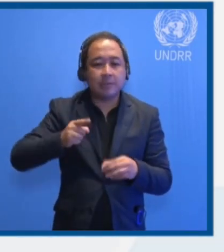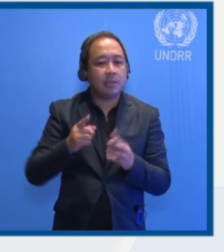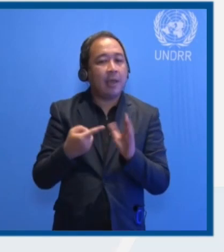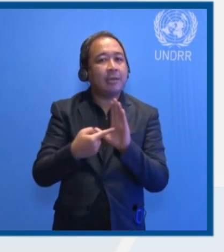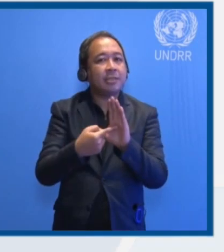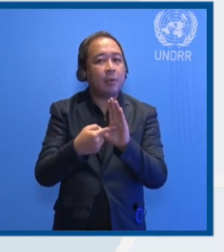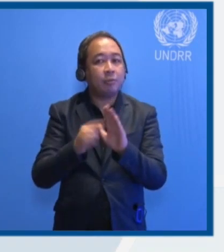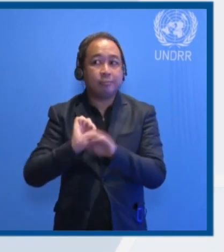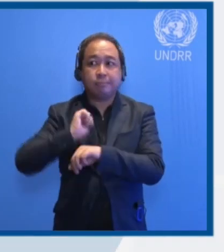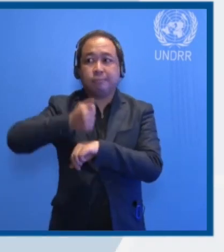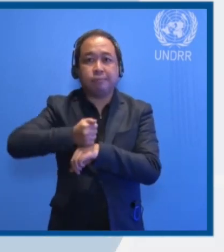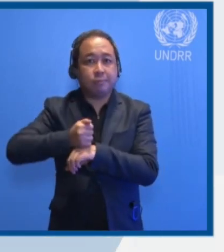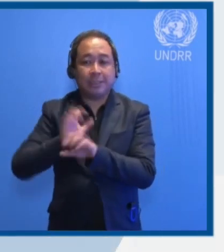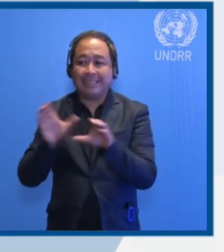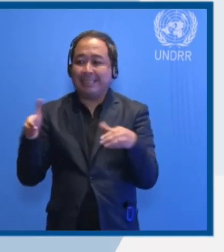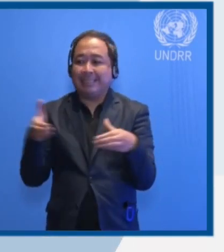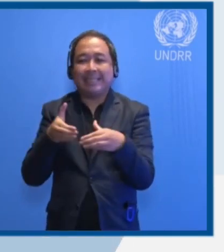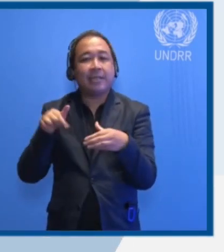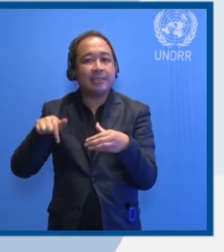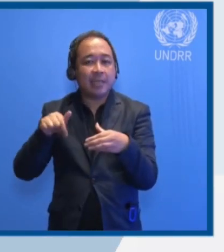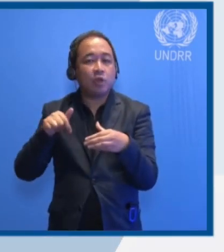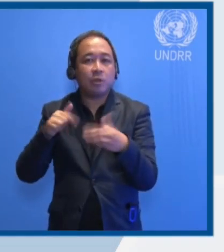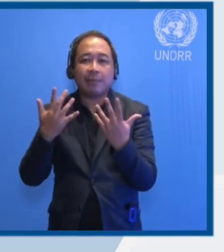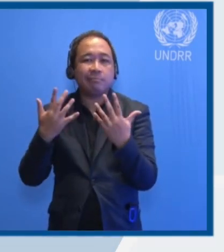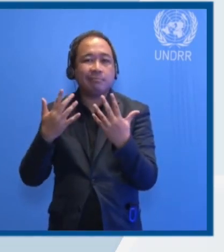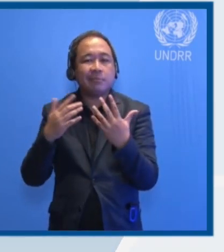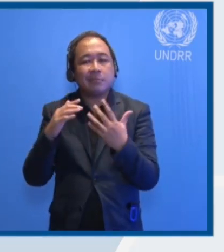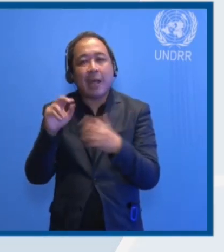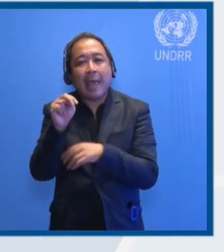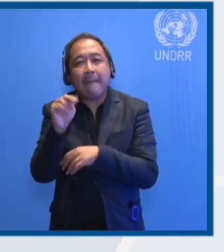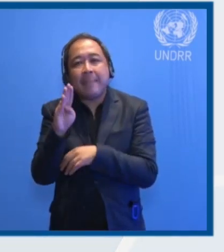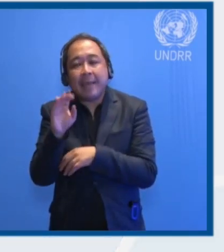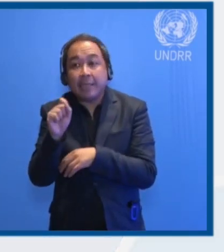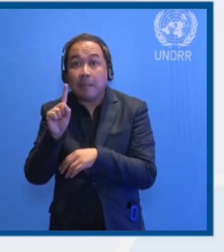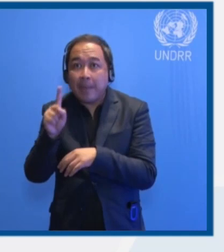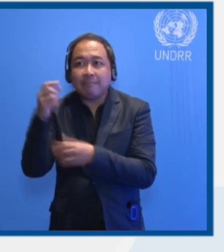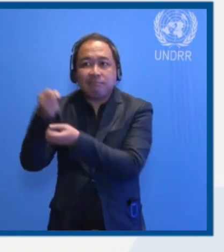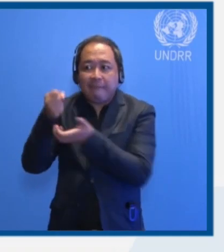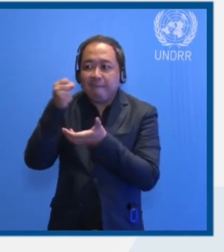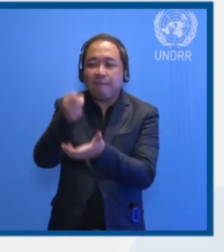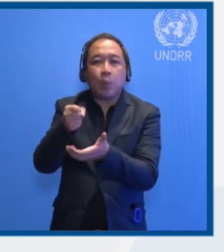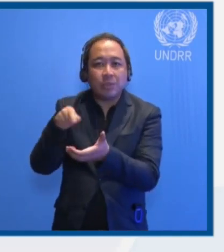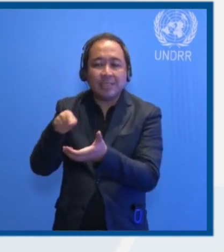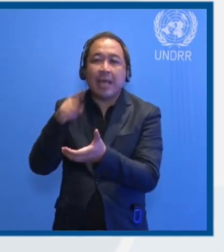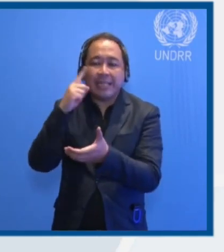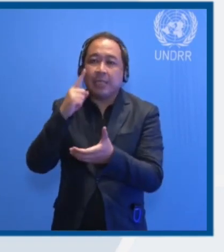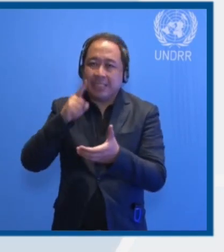for Nature-Related Financial Disclosure, TNFD, but I think a lot more needs to be done. Thanks.